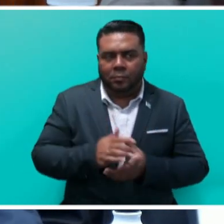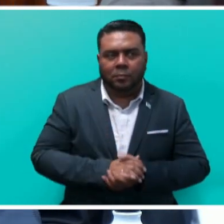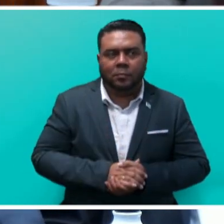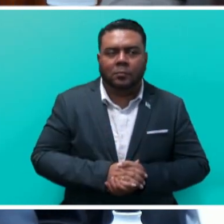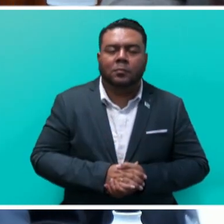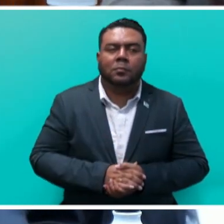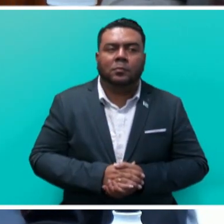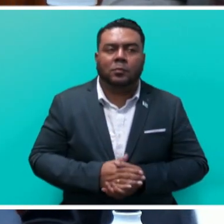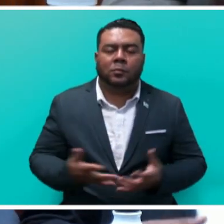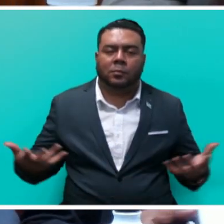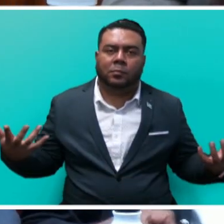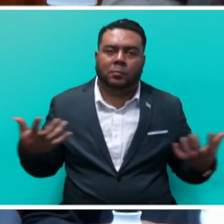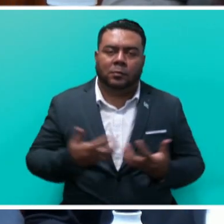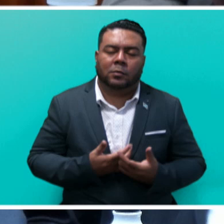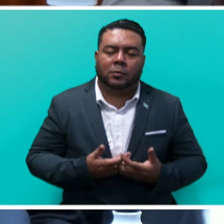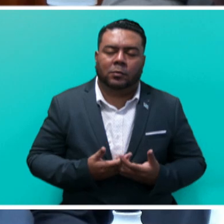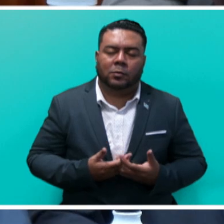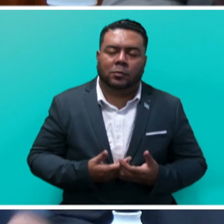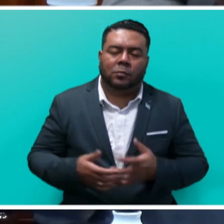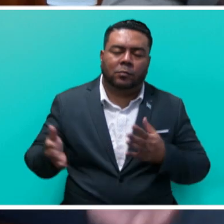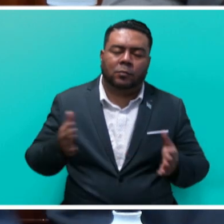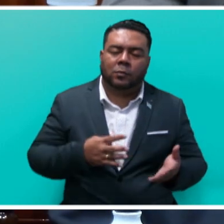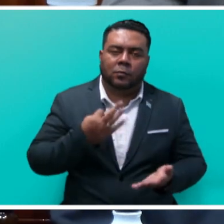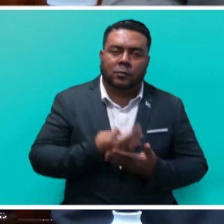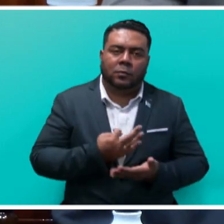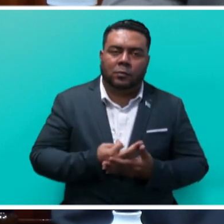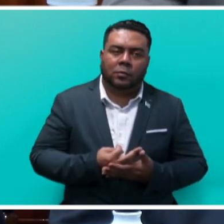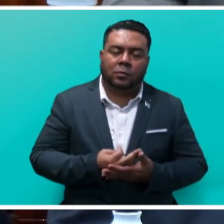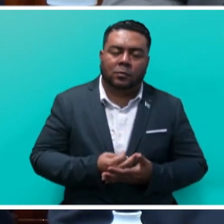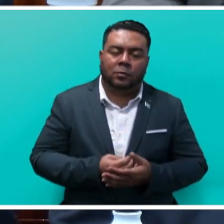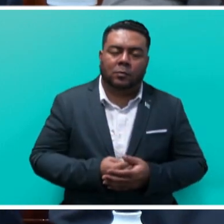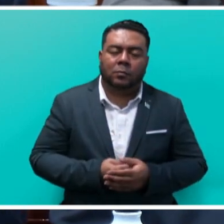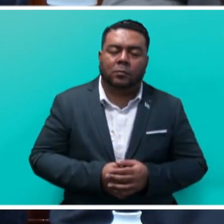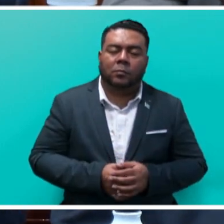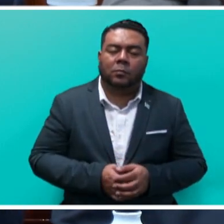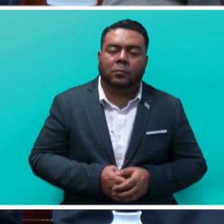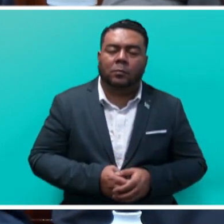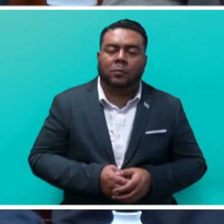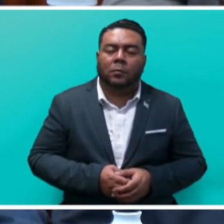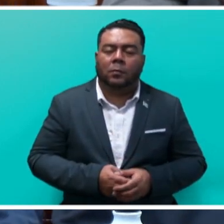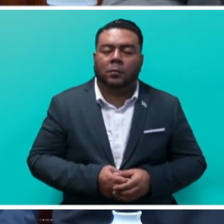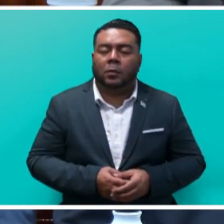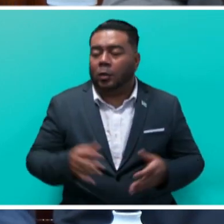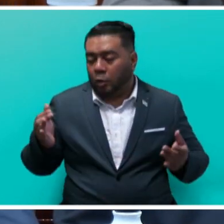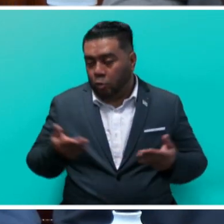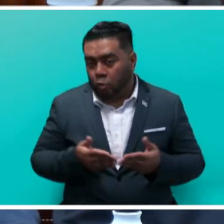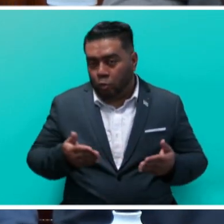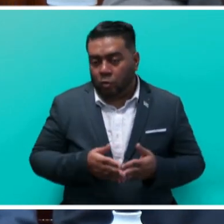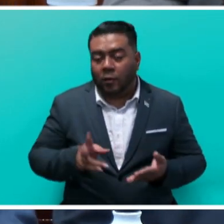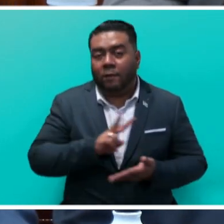leverage movable financing. And this includes simplifying lending applications criteria, introducing